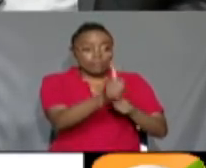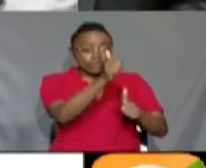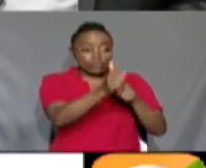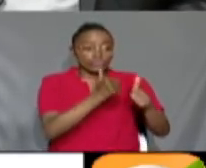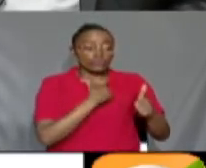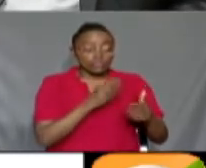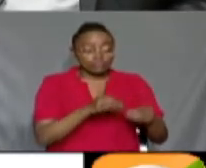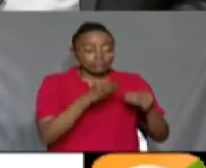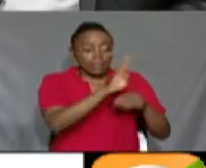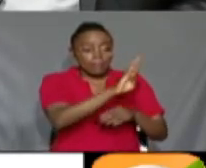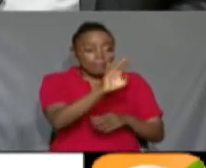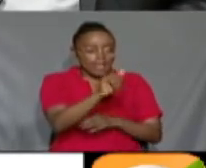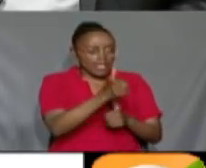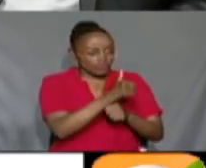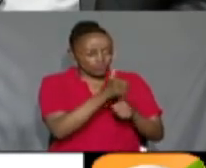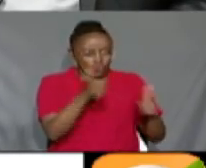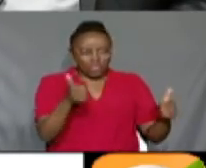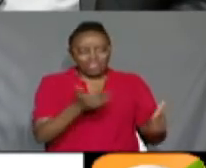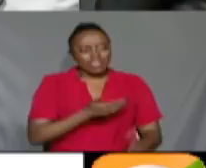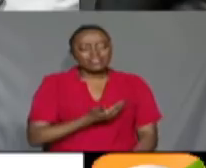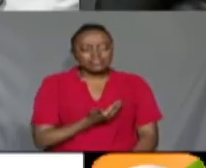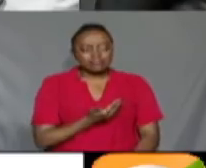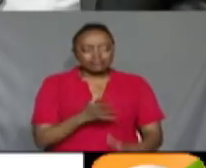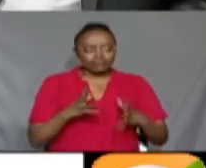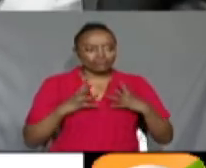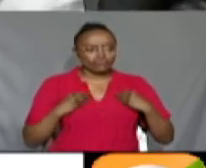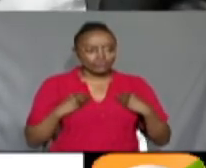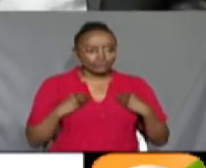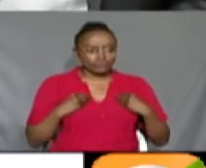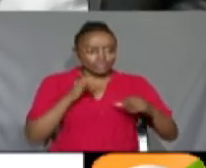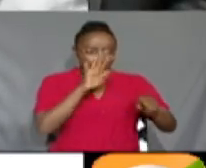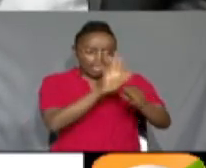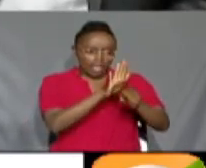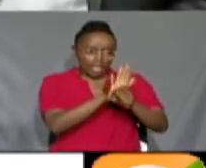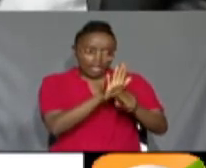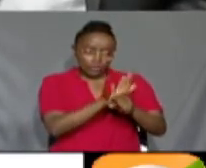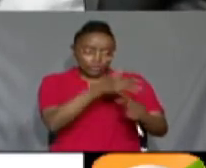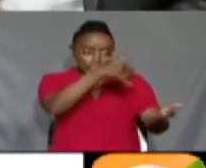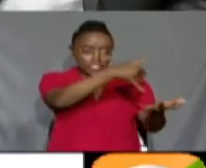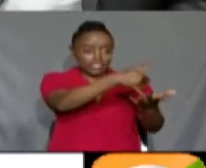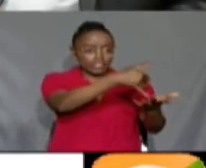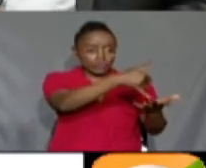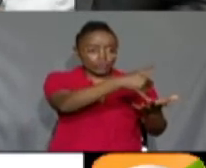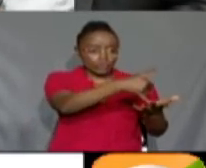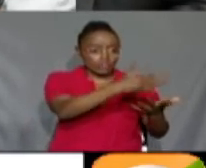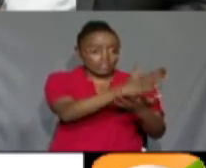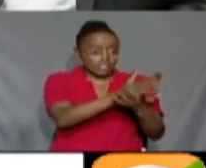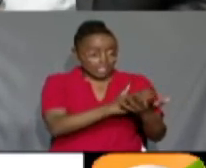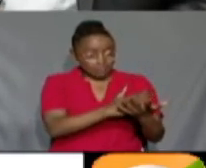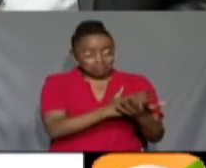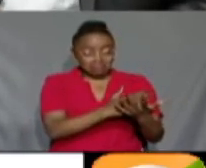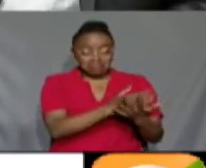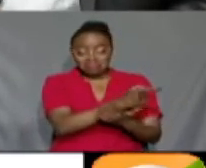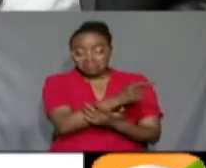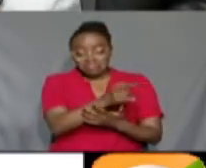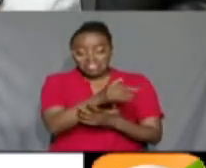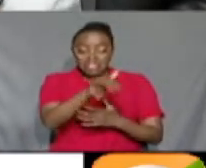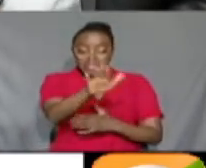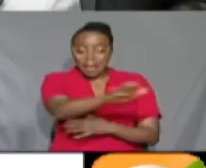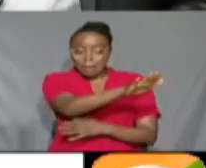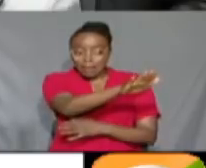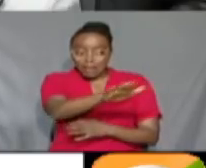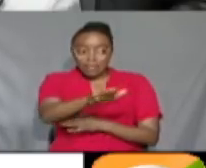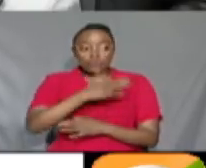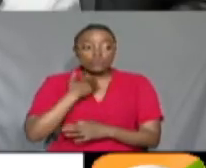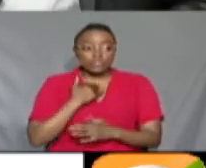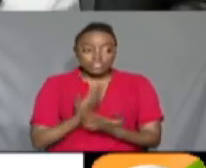by BBI was well received. And many of us, including even some of us in Parliament, expected us